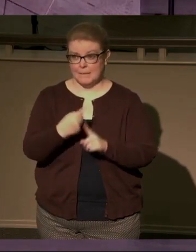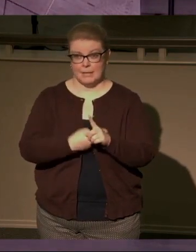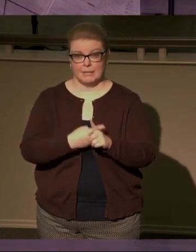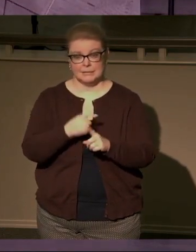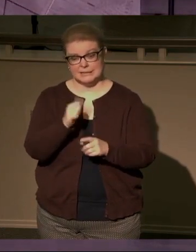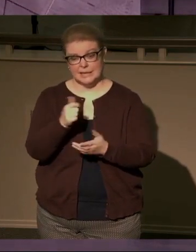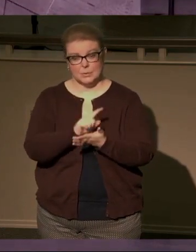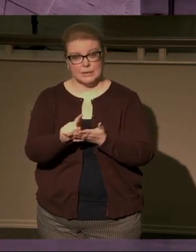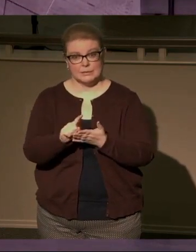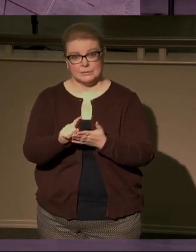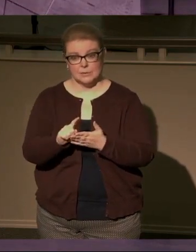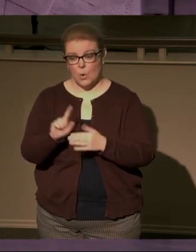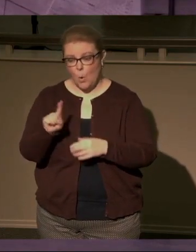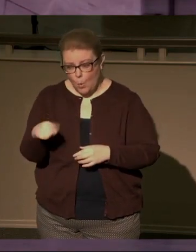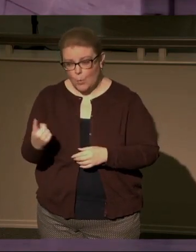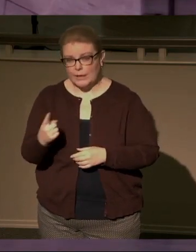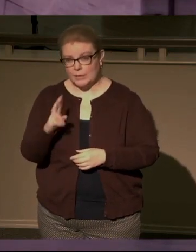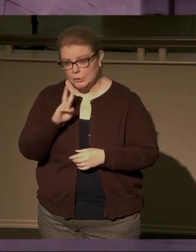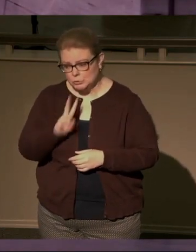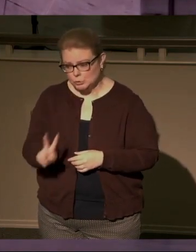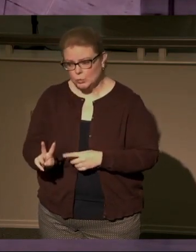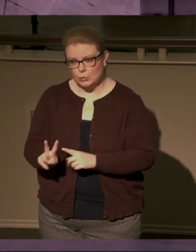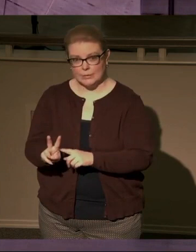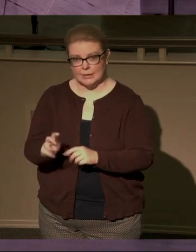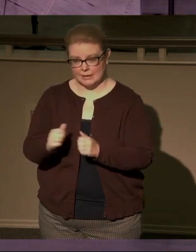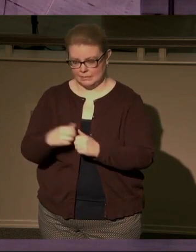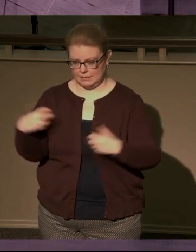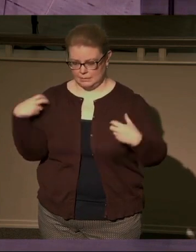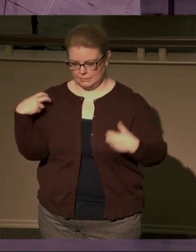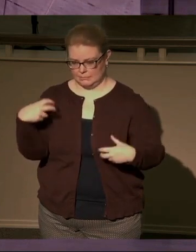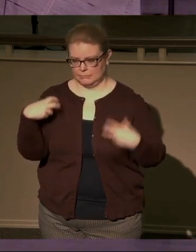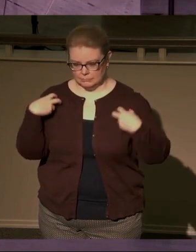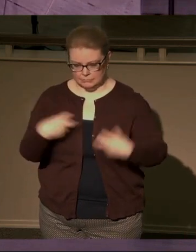And only the daughter, only the little one in our car seat